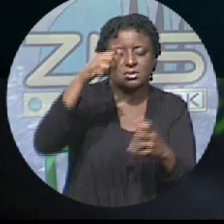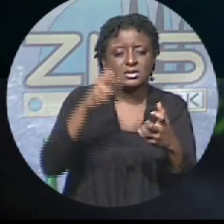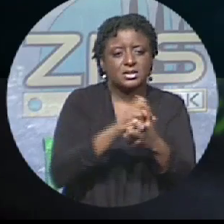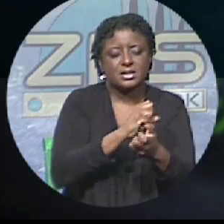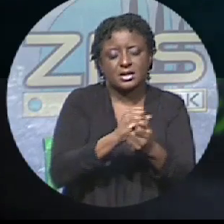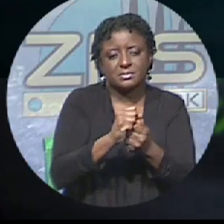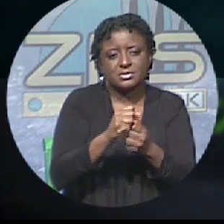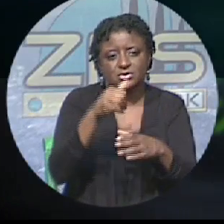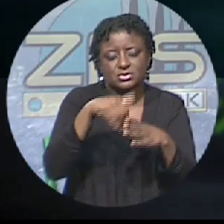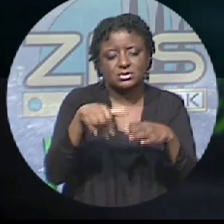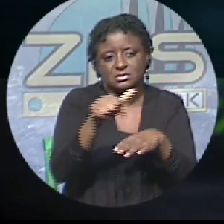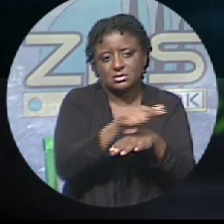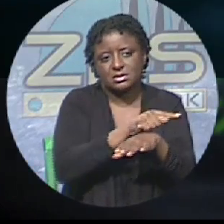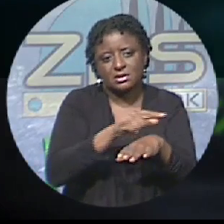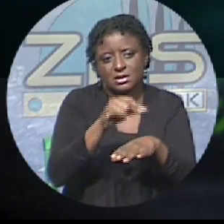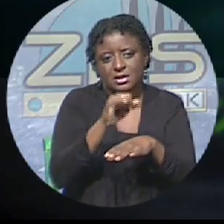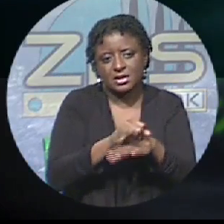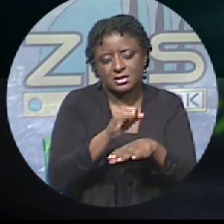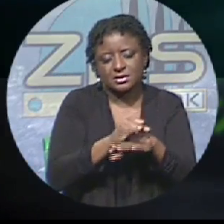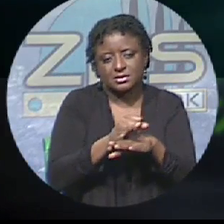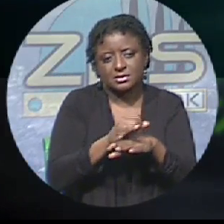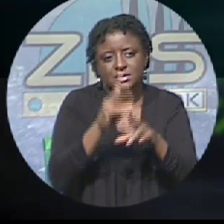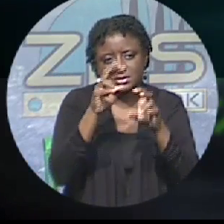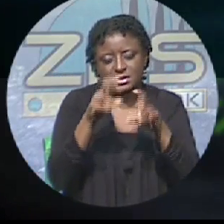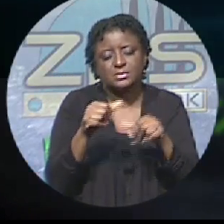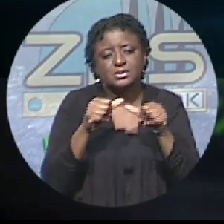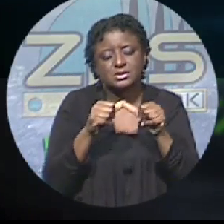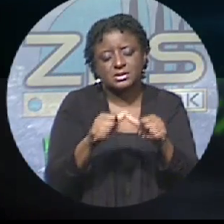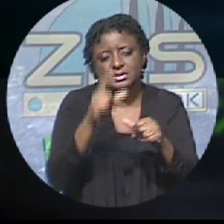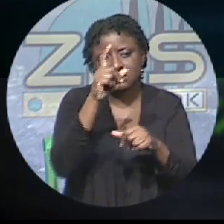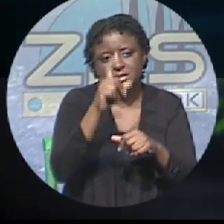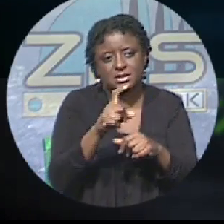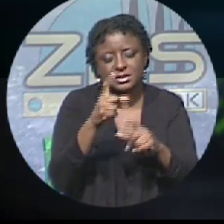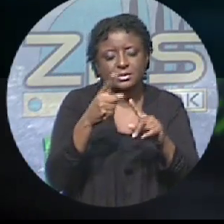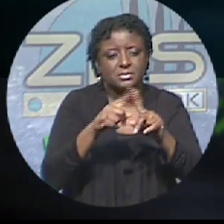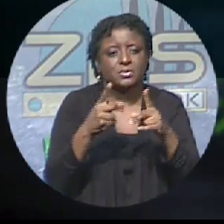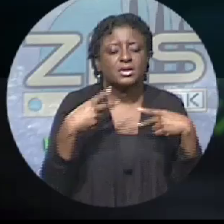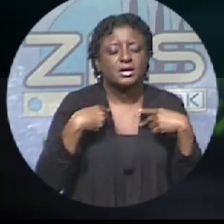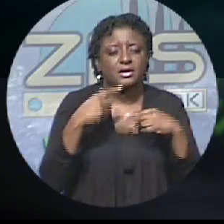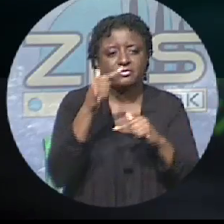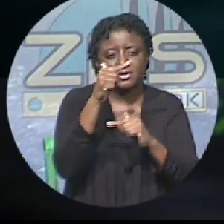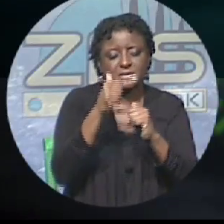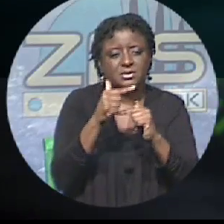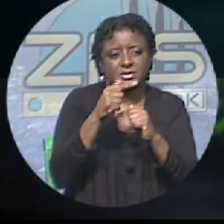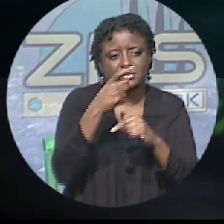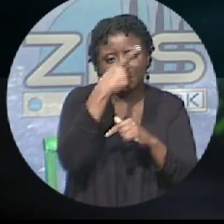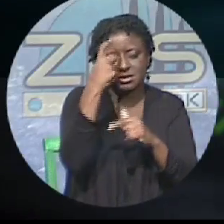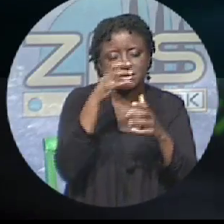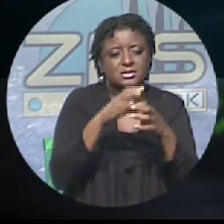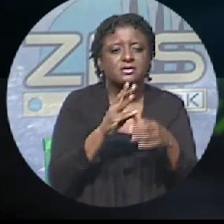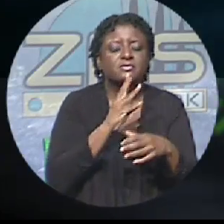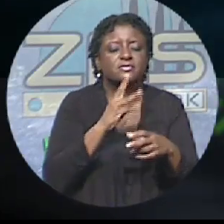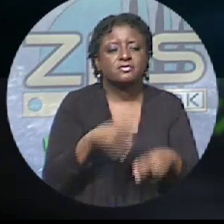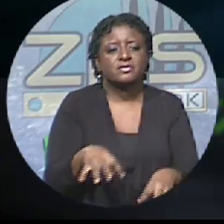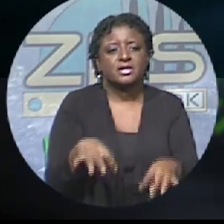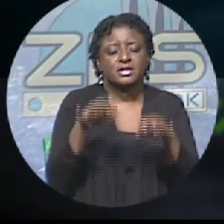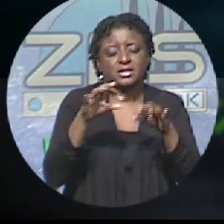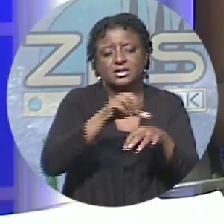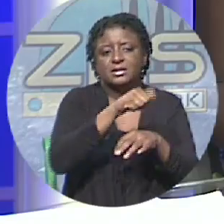said, an assessment still needs to be carried out, but we do have some limitations due to flooding and other